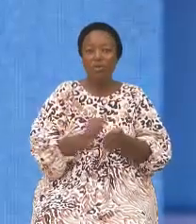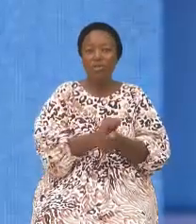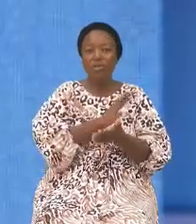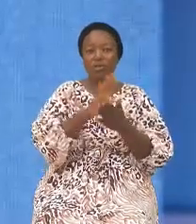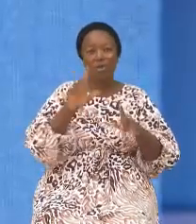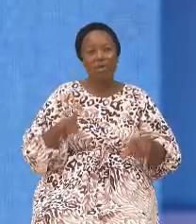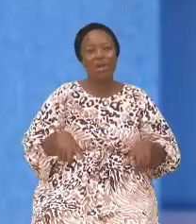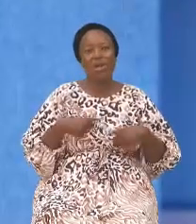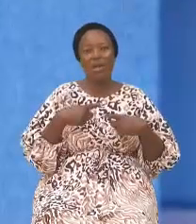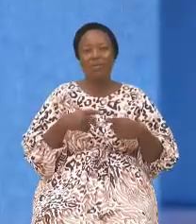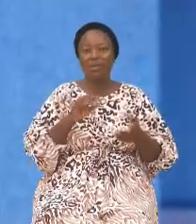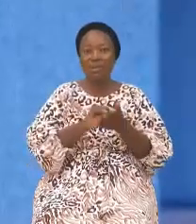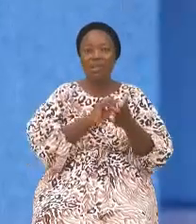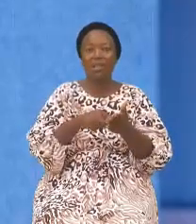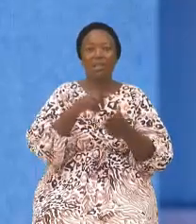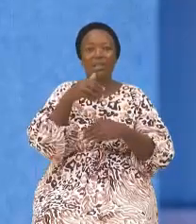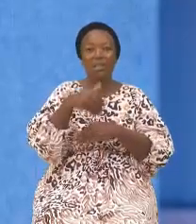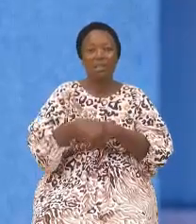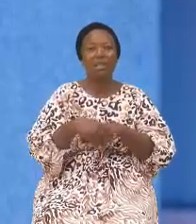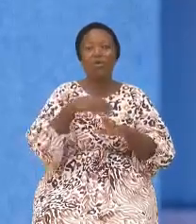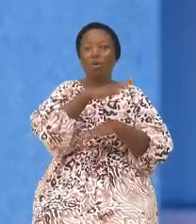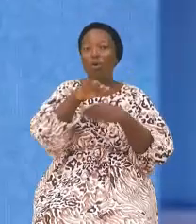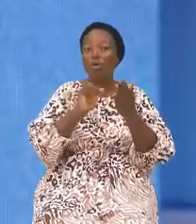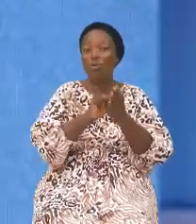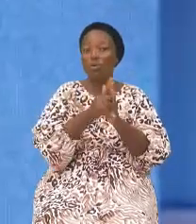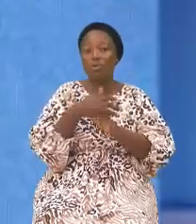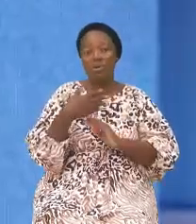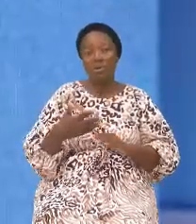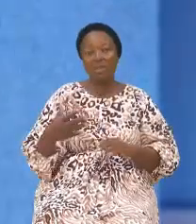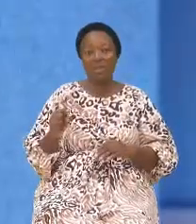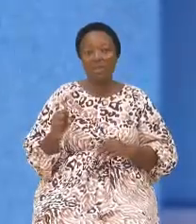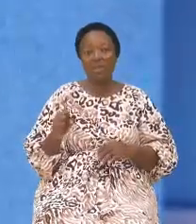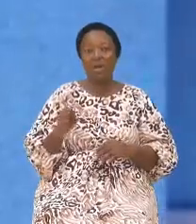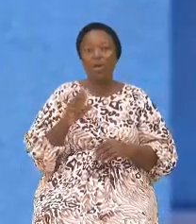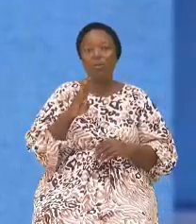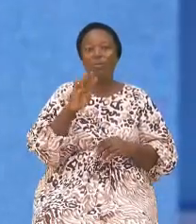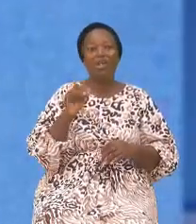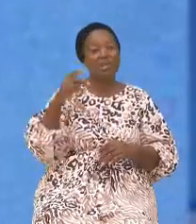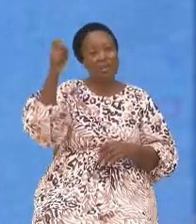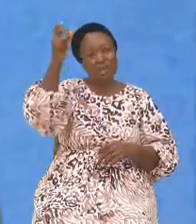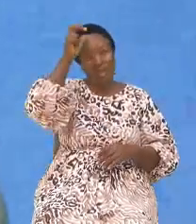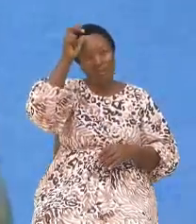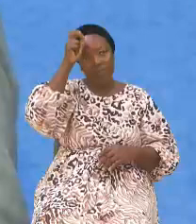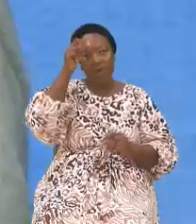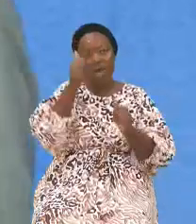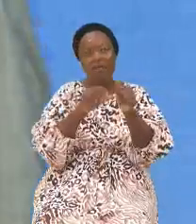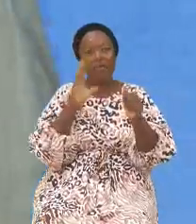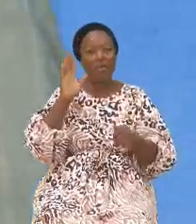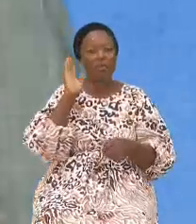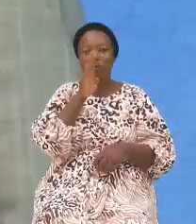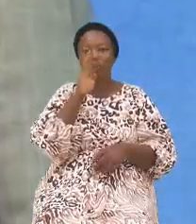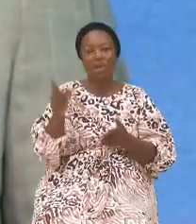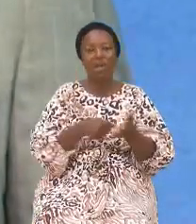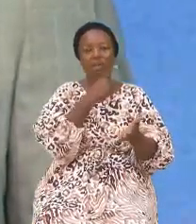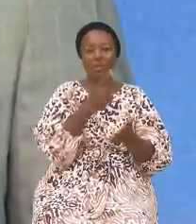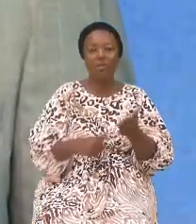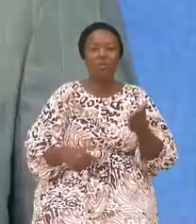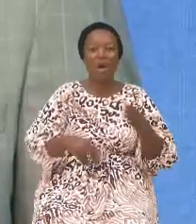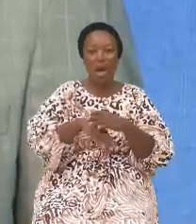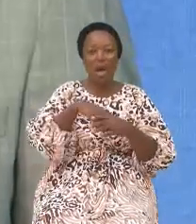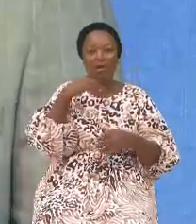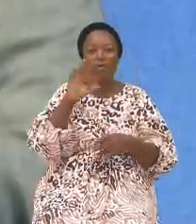to crush your life, to destroy you, that tonight all those things by